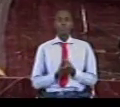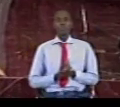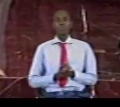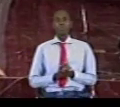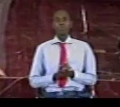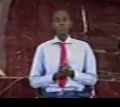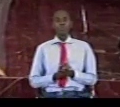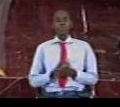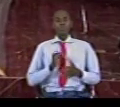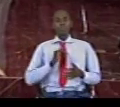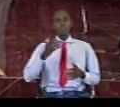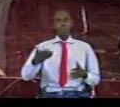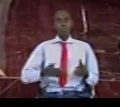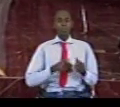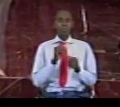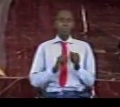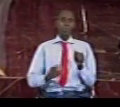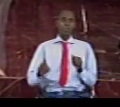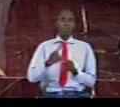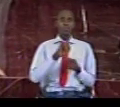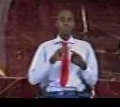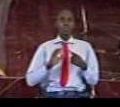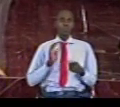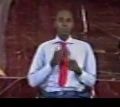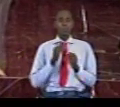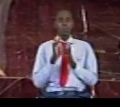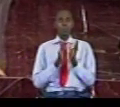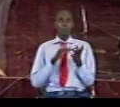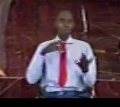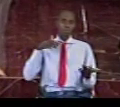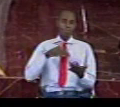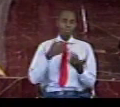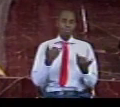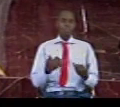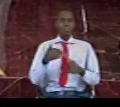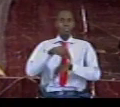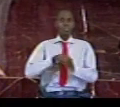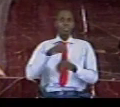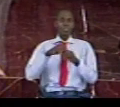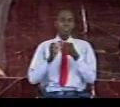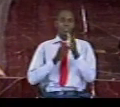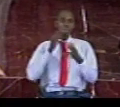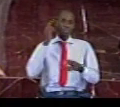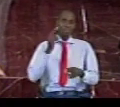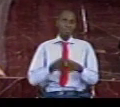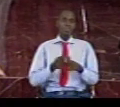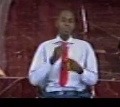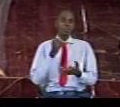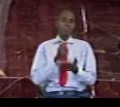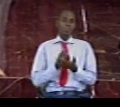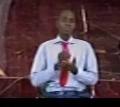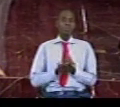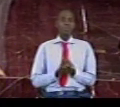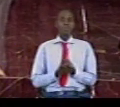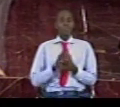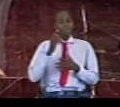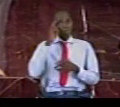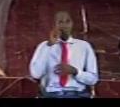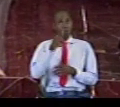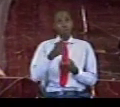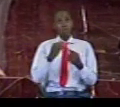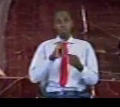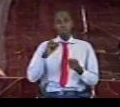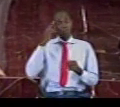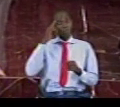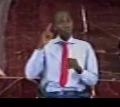I welcome everyone to our Bible study tonight in Jesus' name. Amen. For those who are coming for the first time, it's